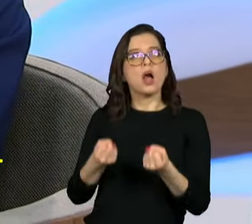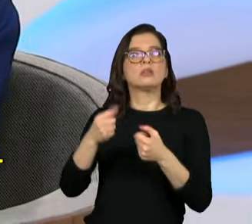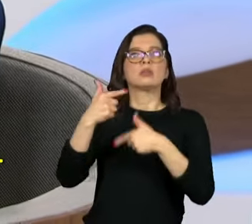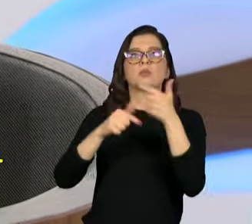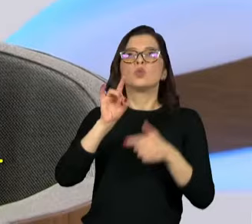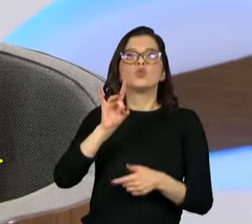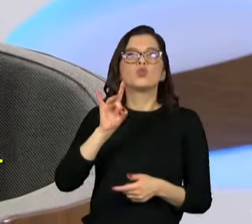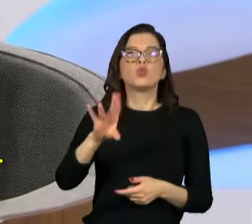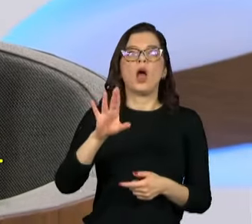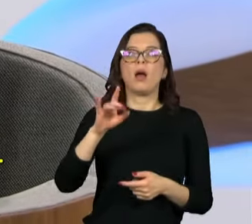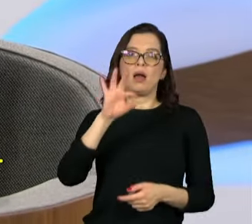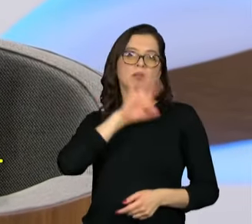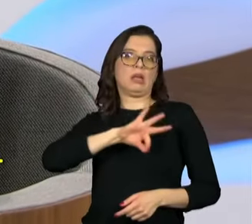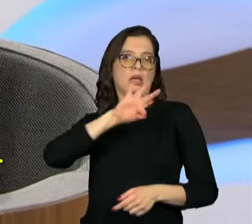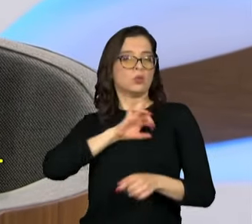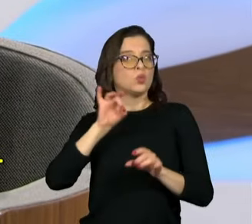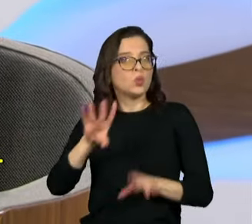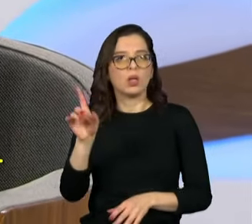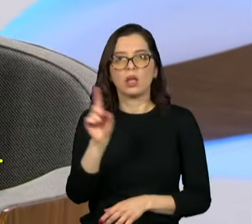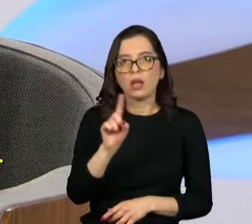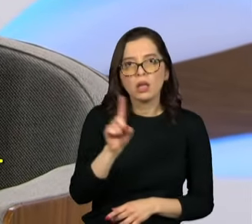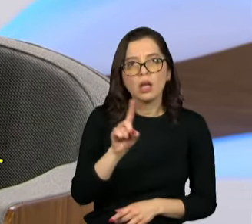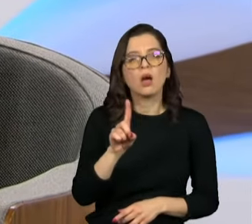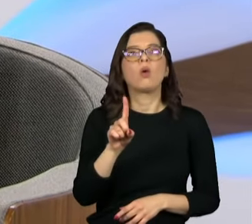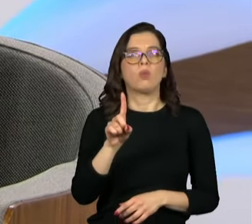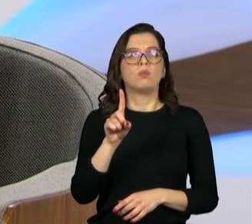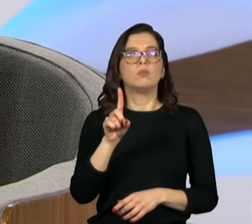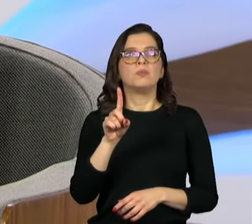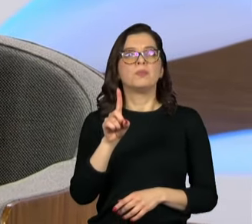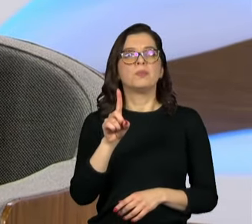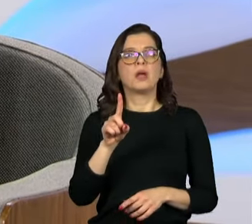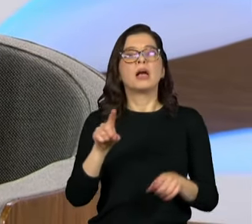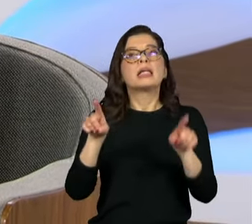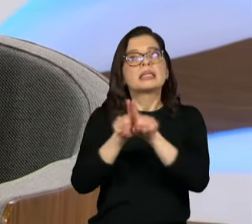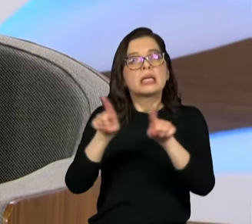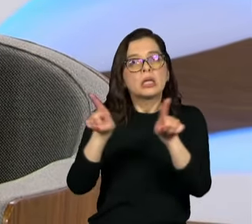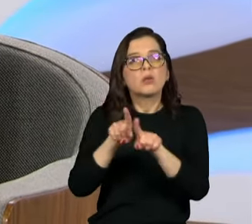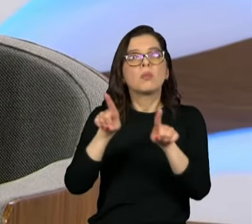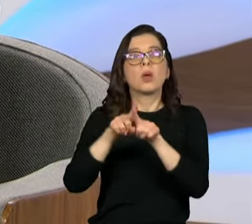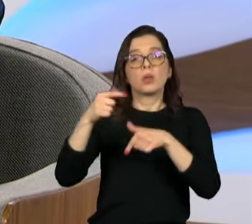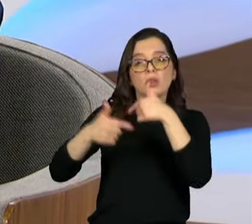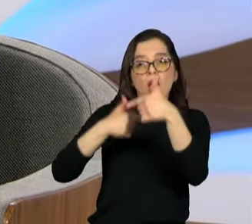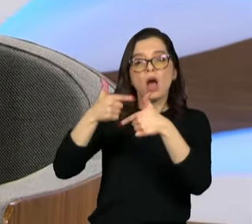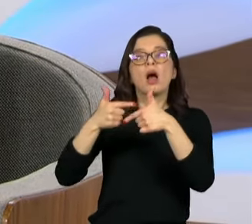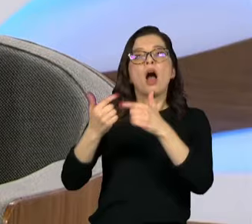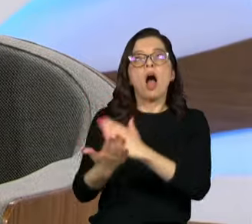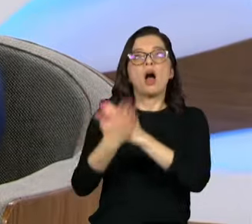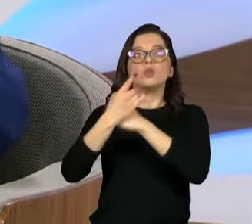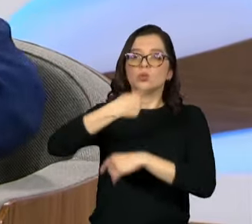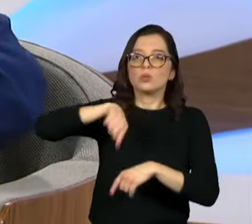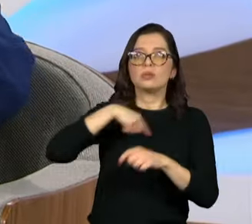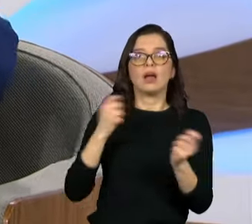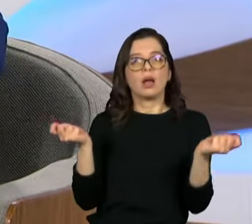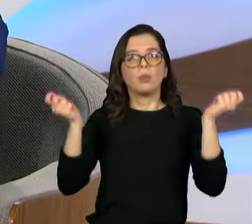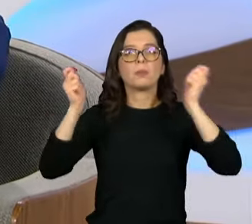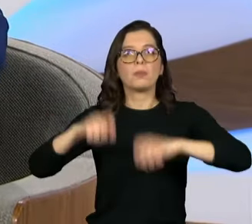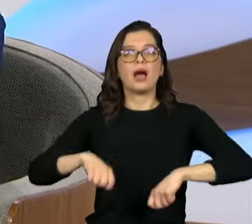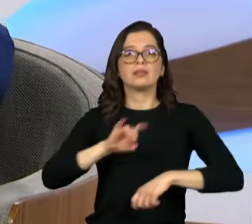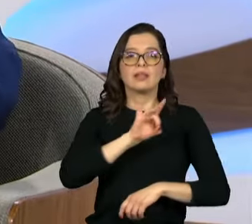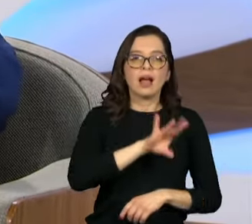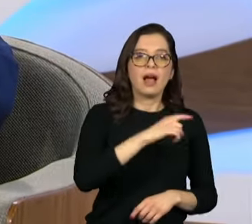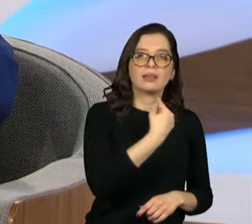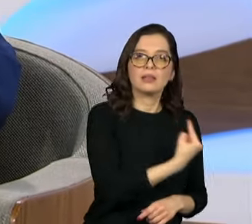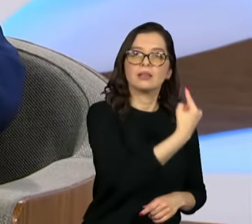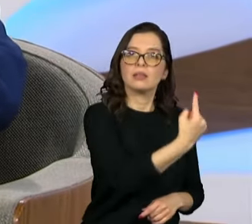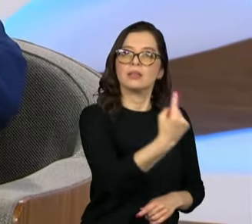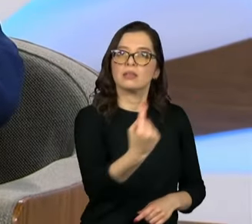recognizing that work is not only about making a living. It's also the way in which we are able,